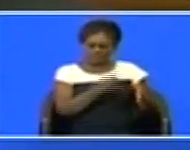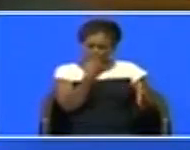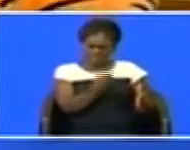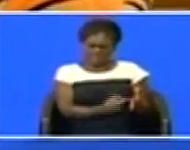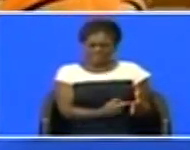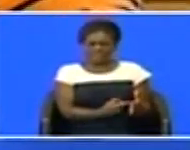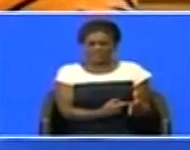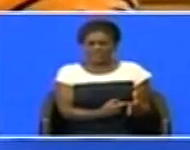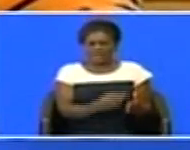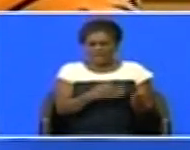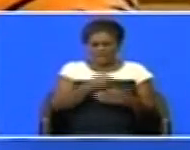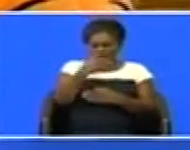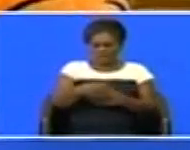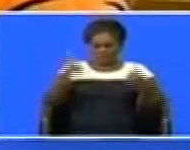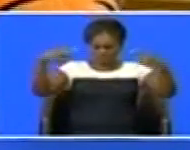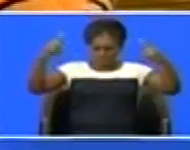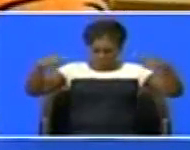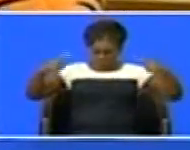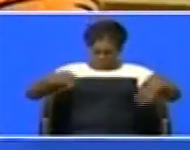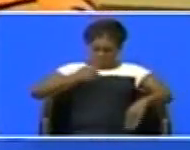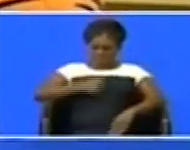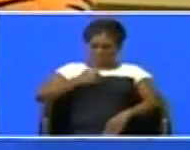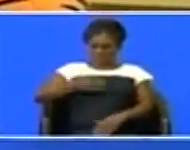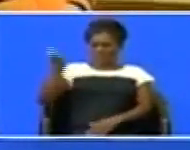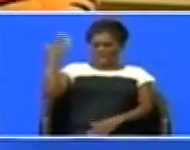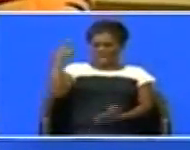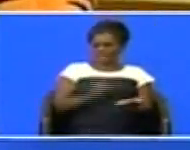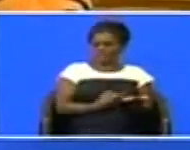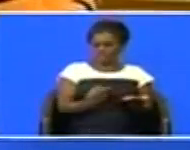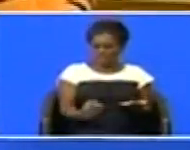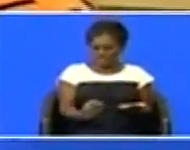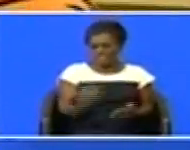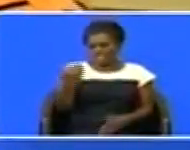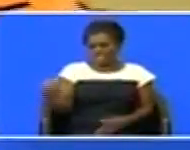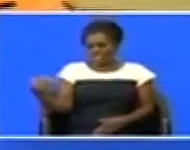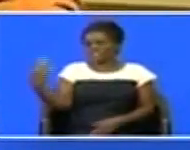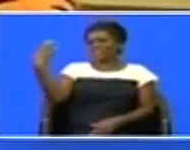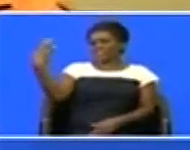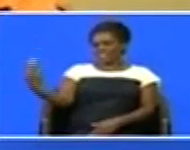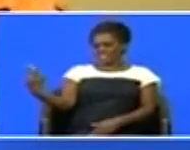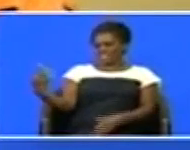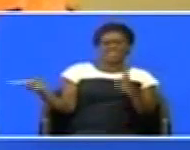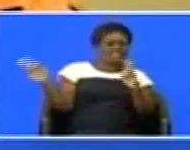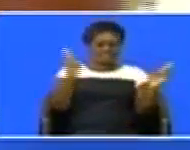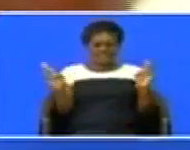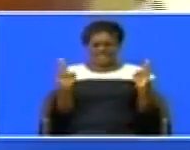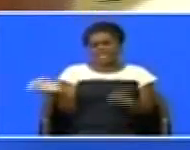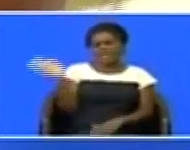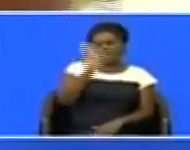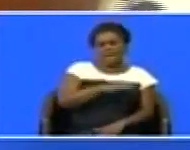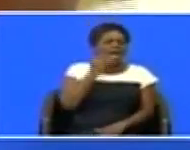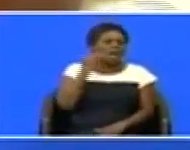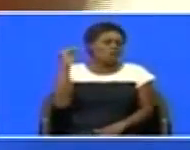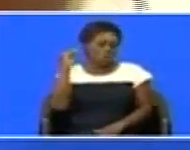have done well. After a successful surgery last Wednesday, Thelma, Amanda and Juliana are ready to go back home. I'm